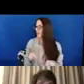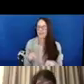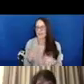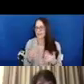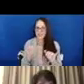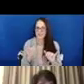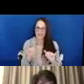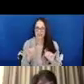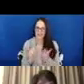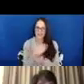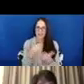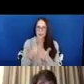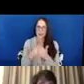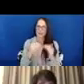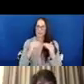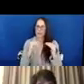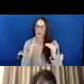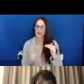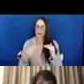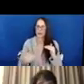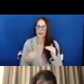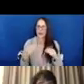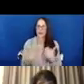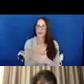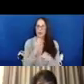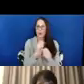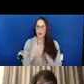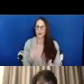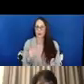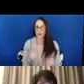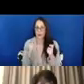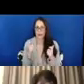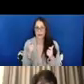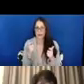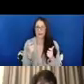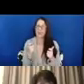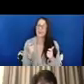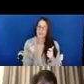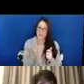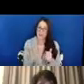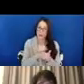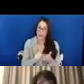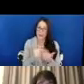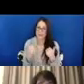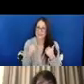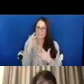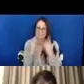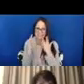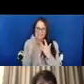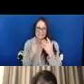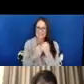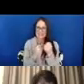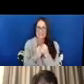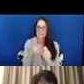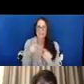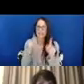low to hire new workers quickly enough, meaning they spent several weeks with little support. This participant is a